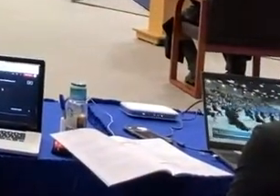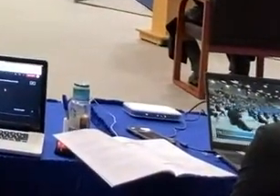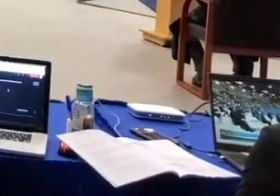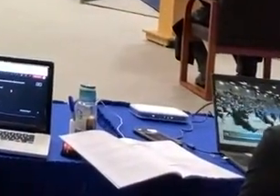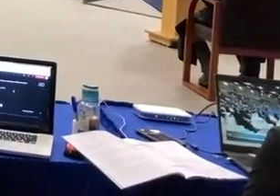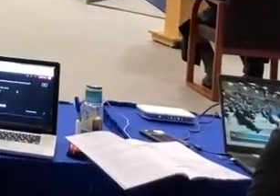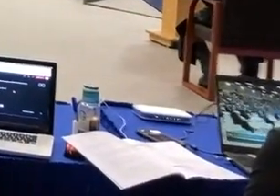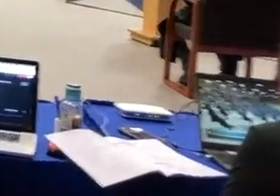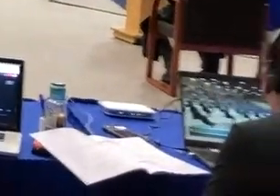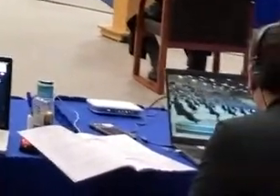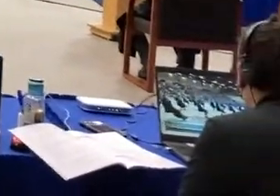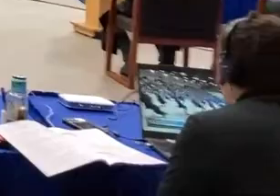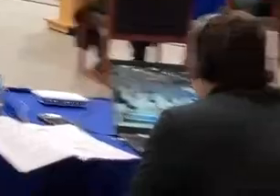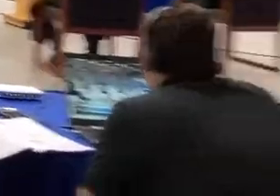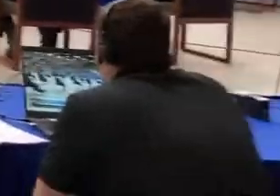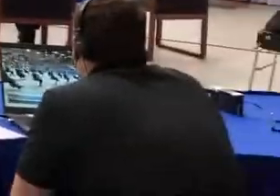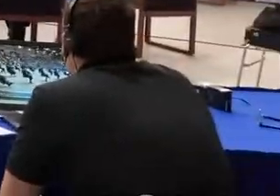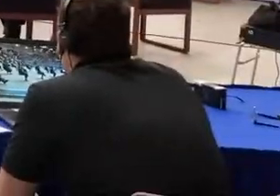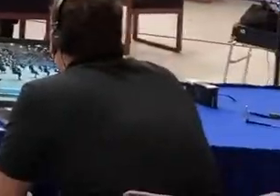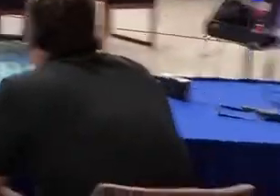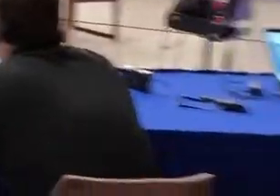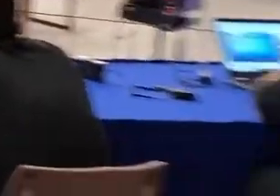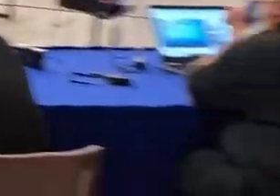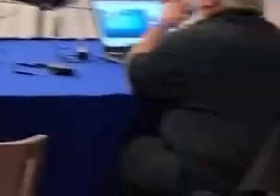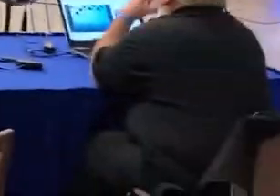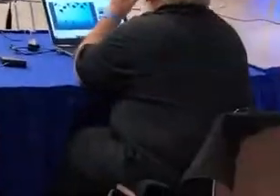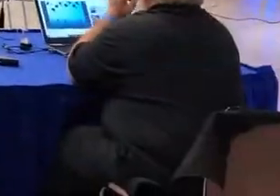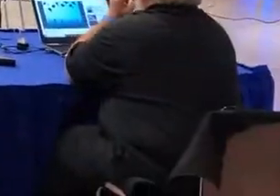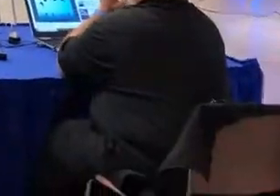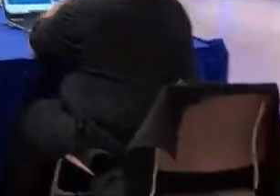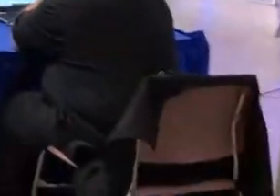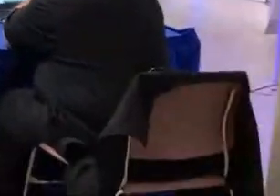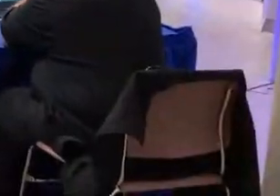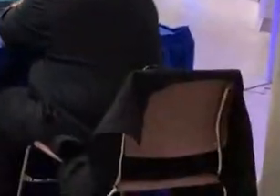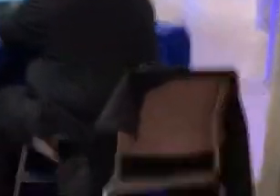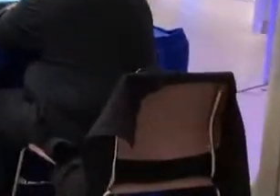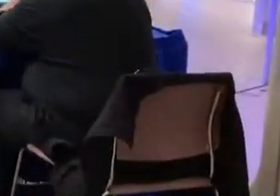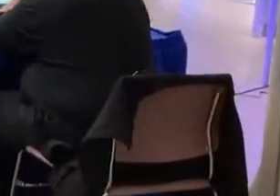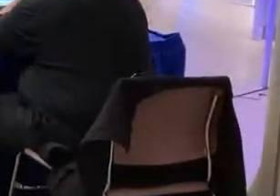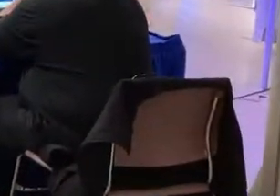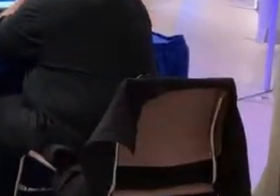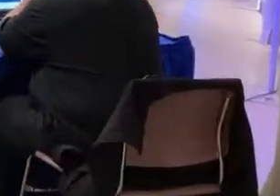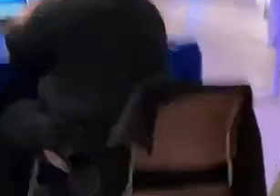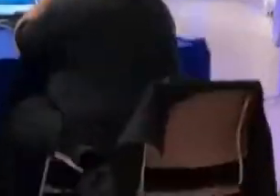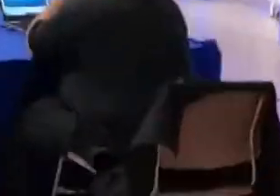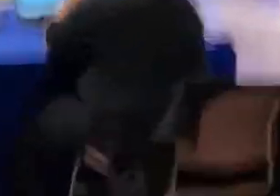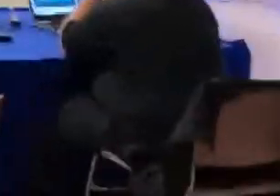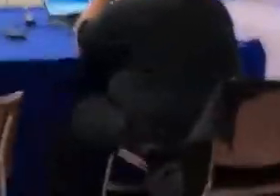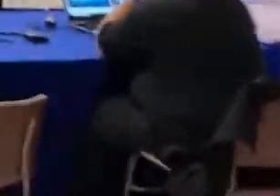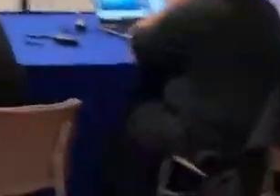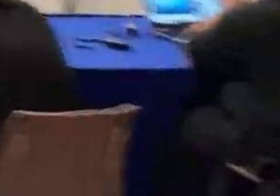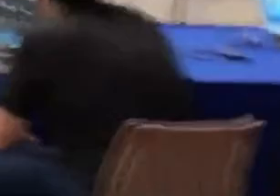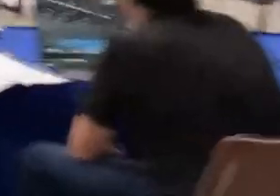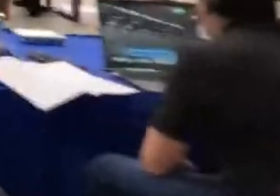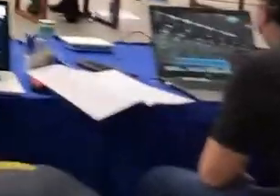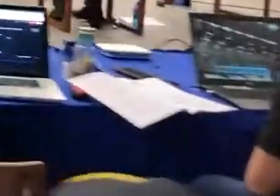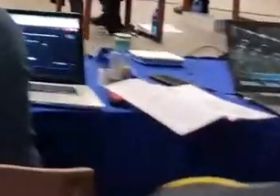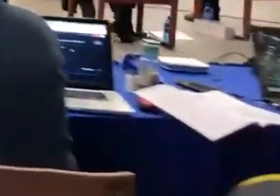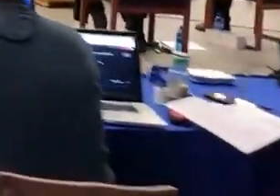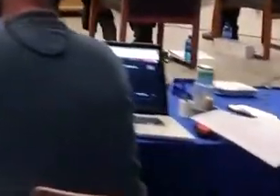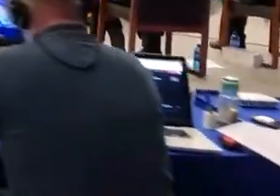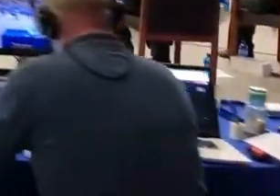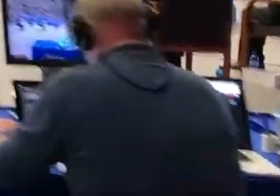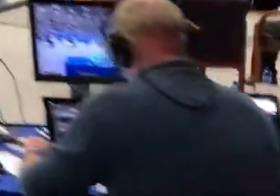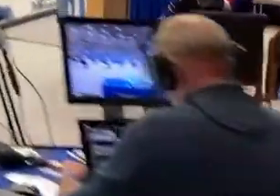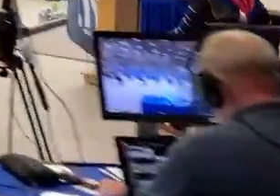I'd like to now introduce our platform guests and ask that each person stand as I call her or his name. Please hold your applause until